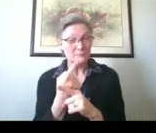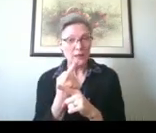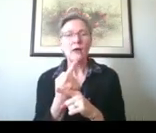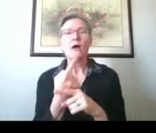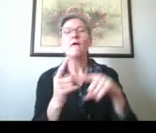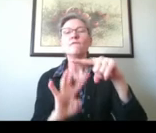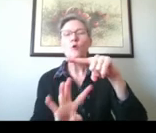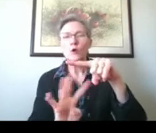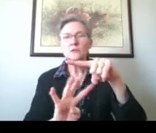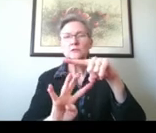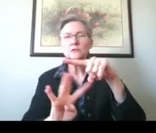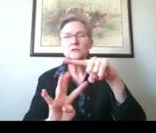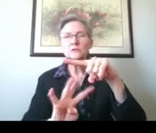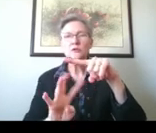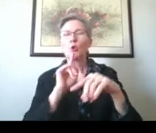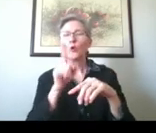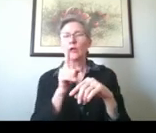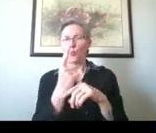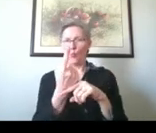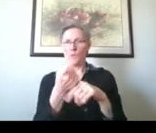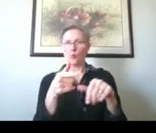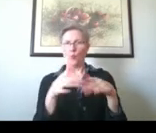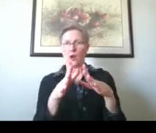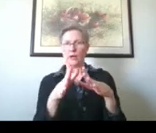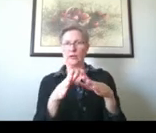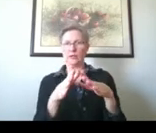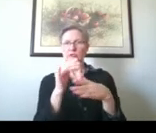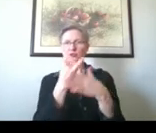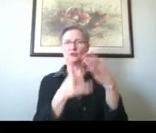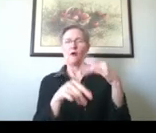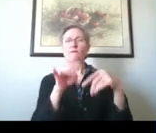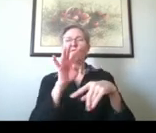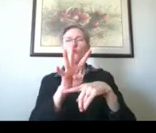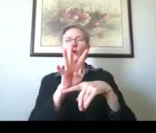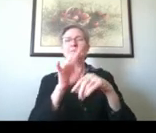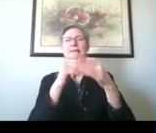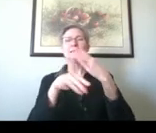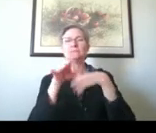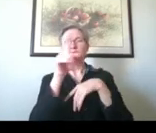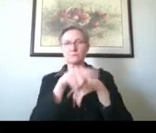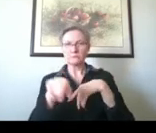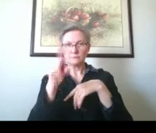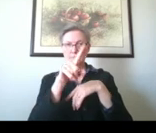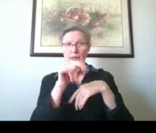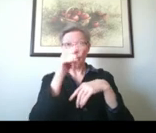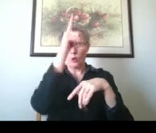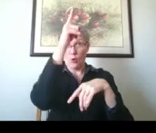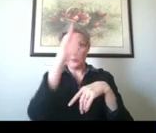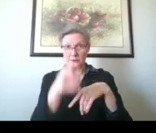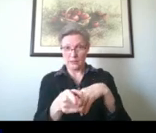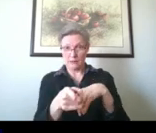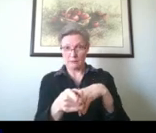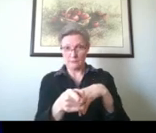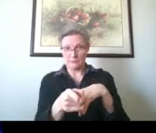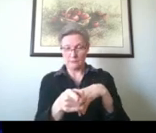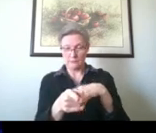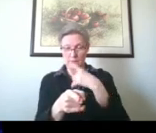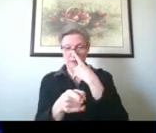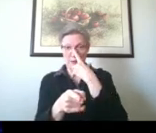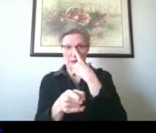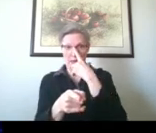Fourths. Really, there's only one way to draw fourths in a circle. If I go up and down like this, I'm going